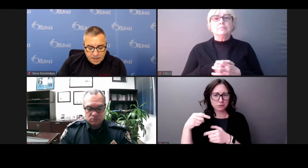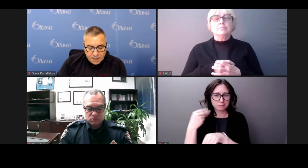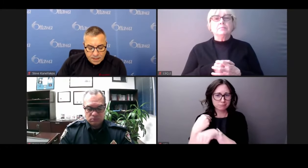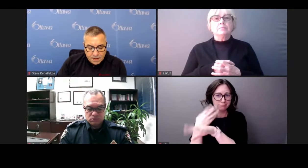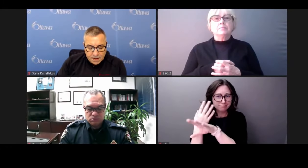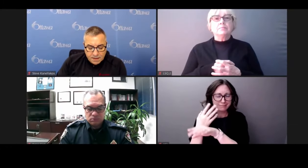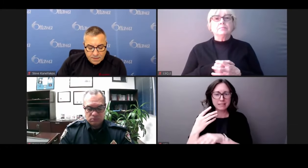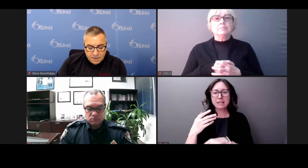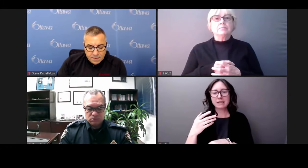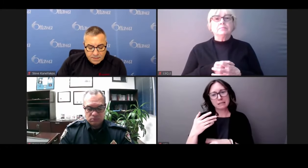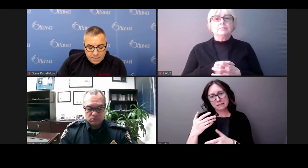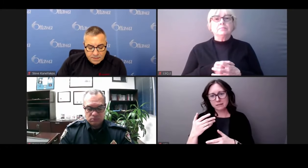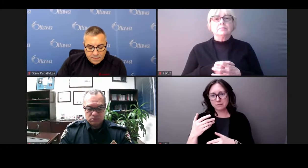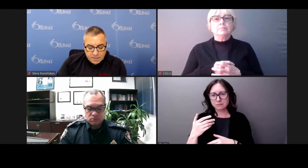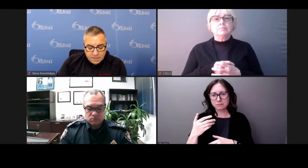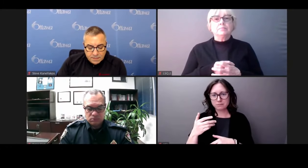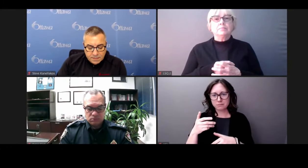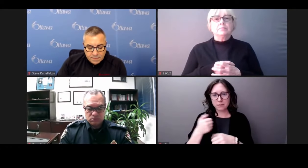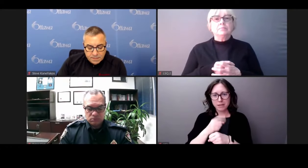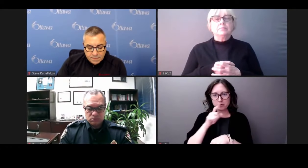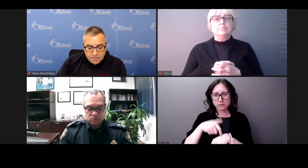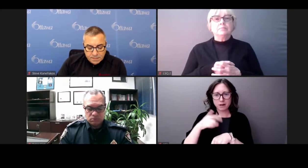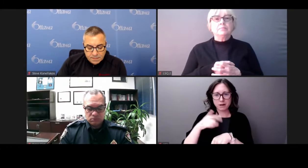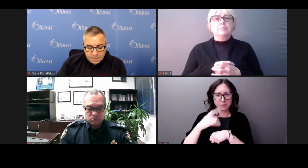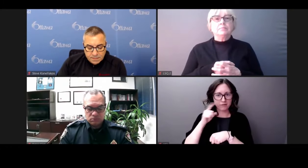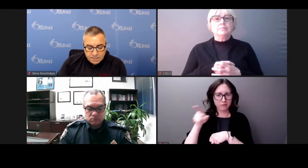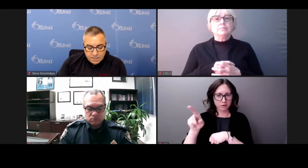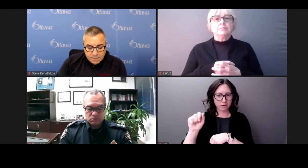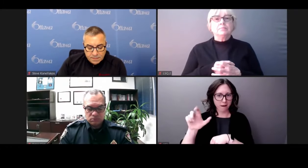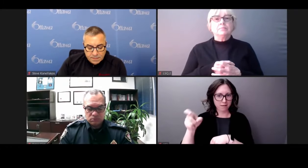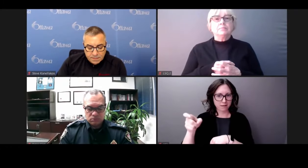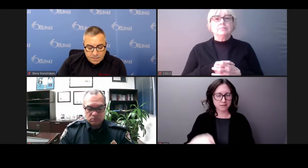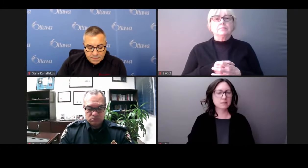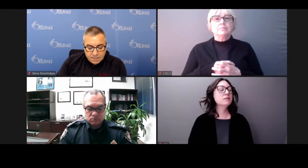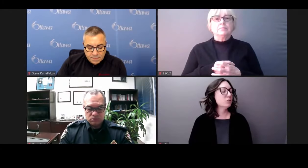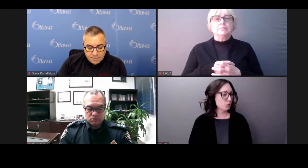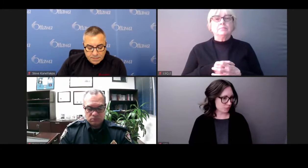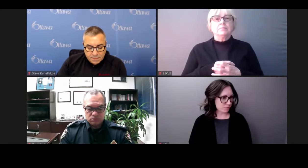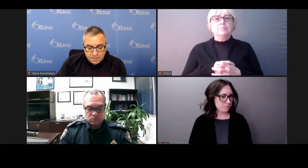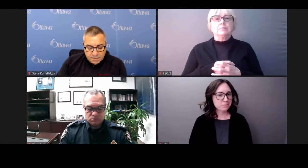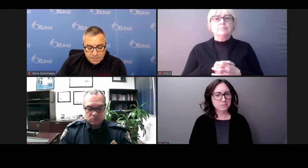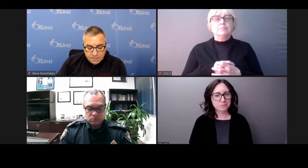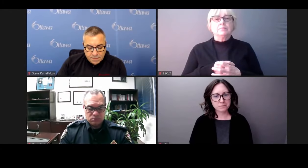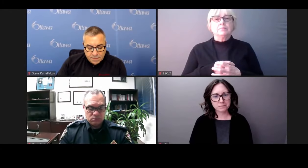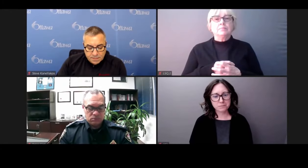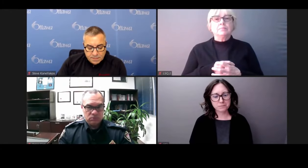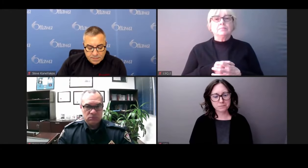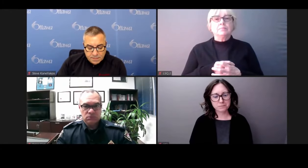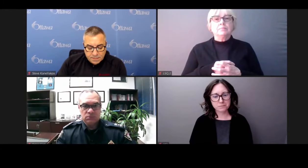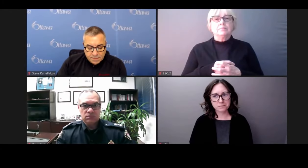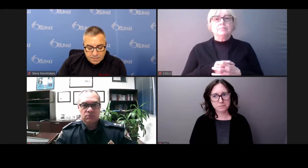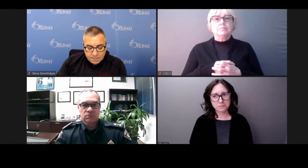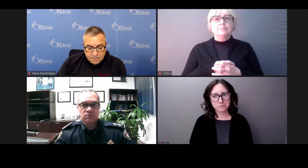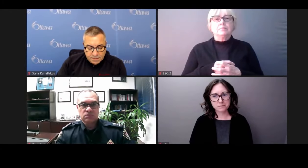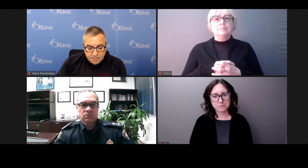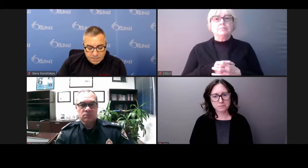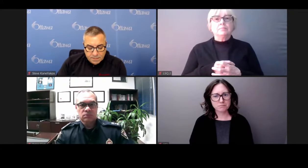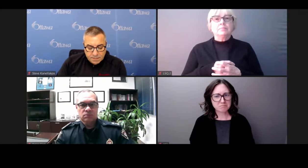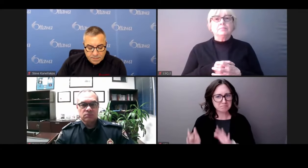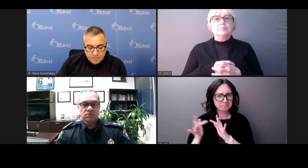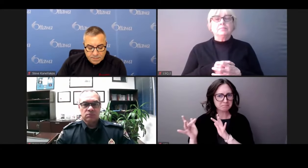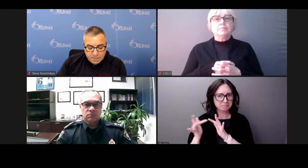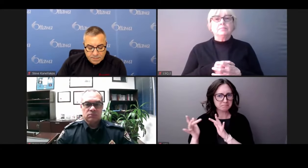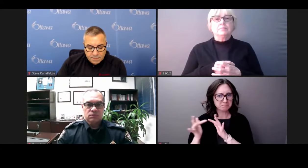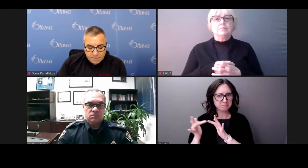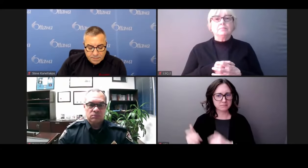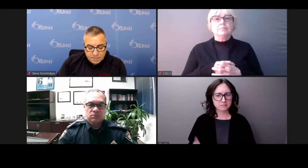TVA. Yep, we'll try and make the questions quick and the answers quick so we can fit them in then. So